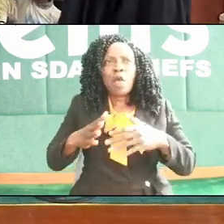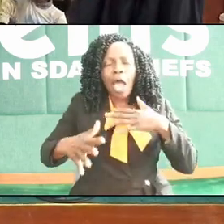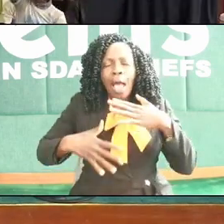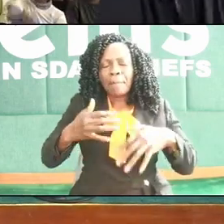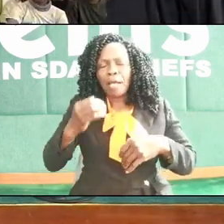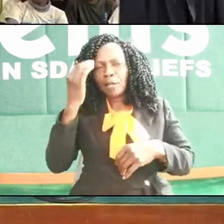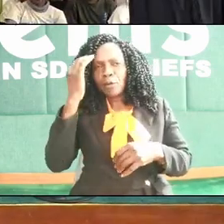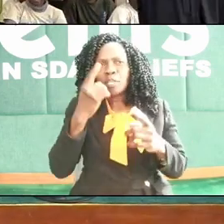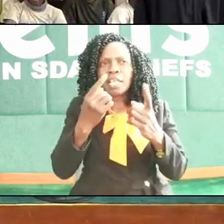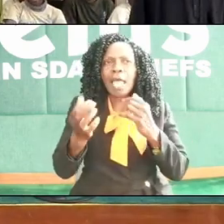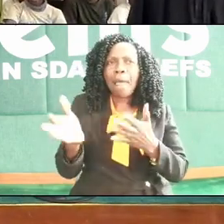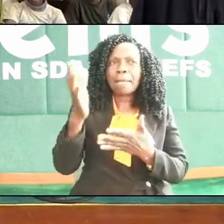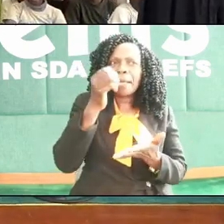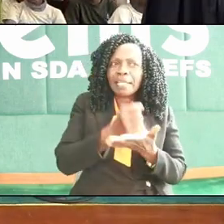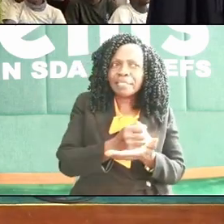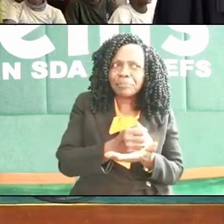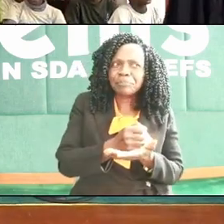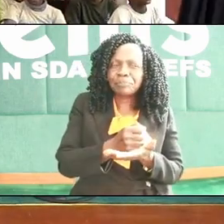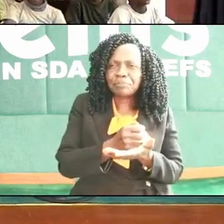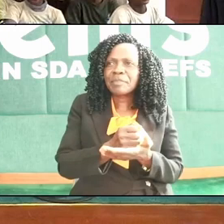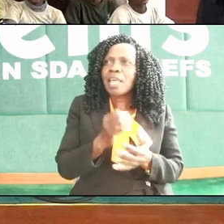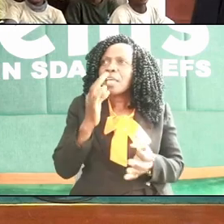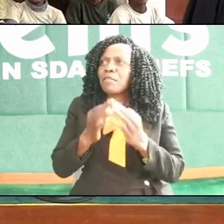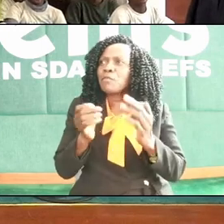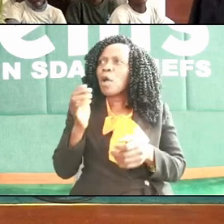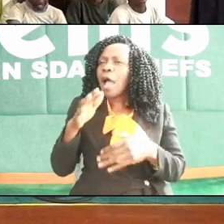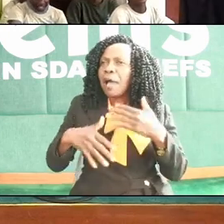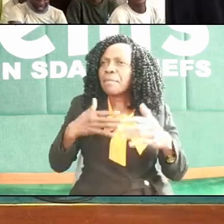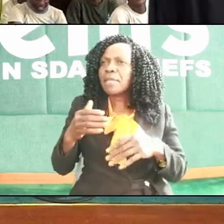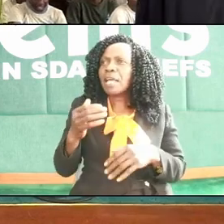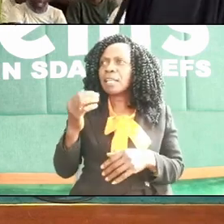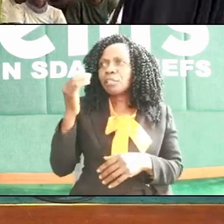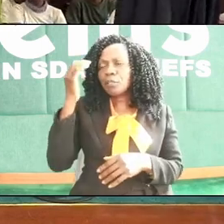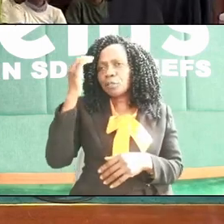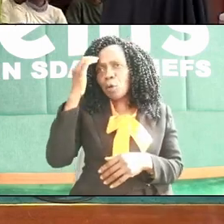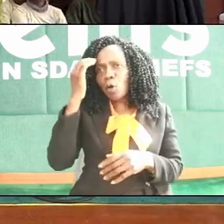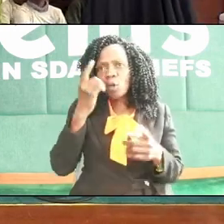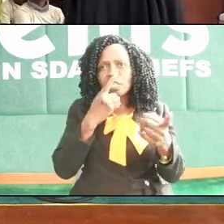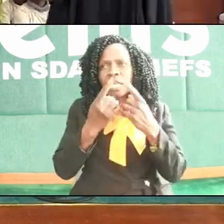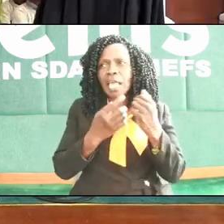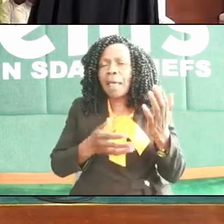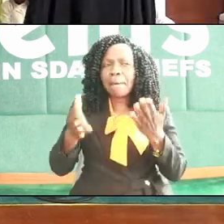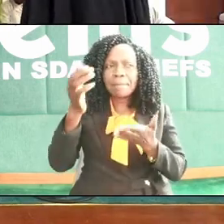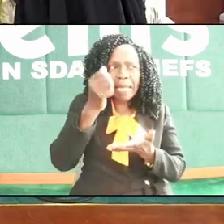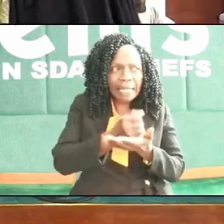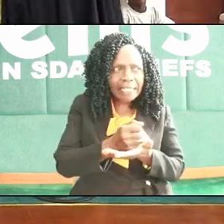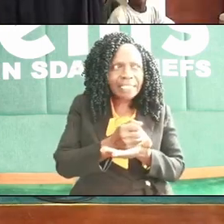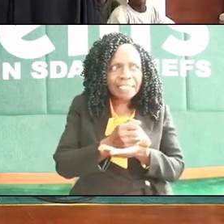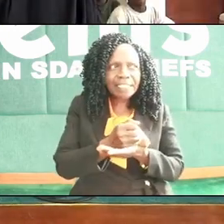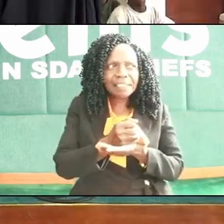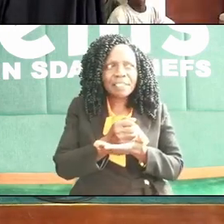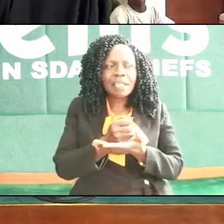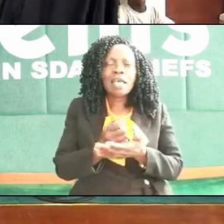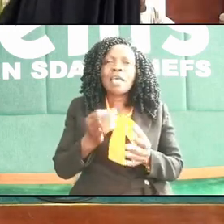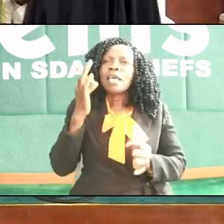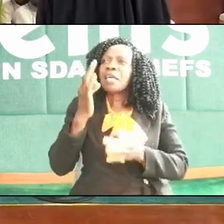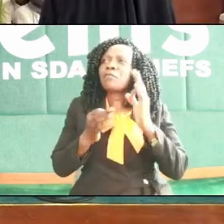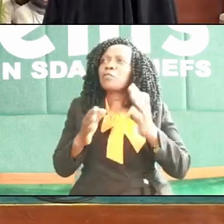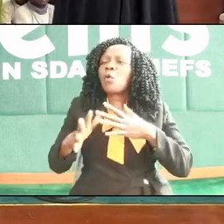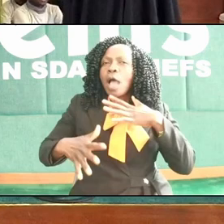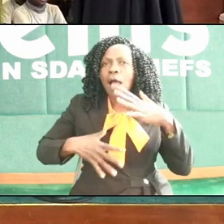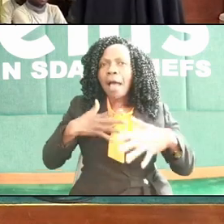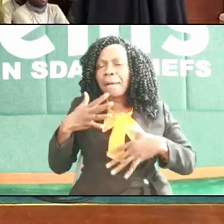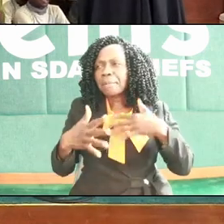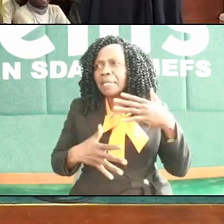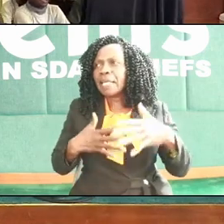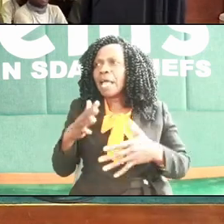you know it, say amen. Amen. If you are happy and you know it, say amen. Amen.